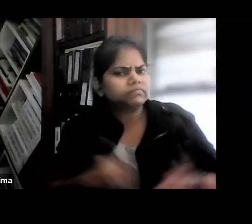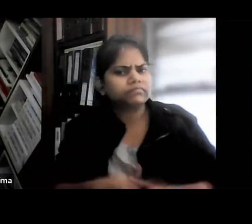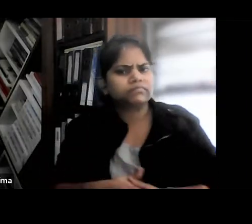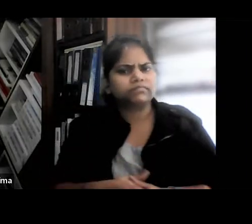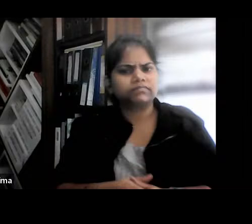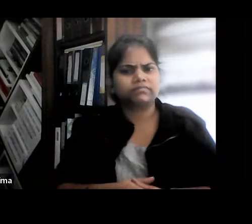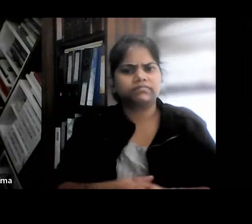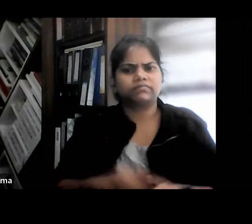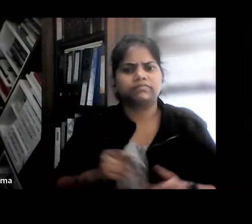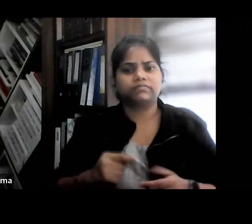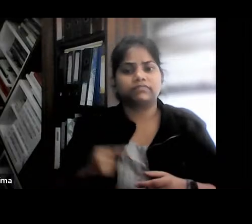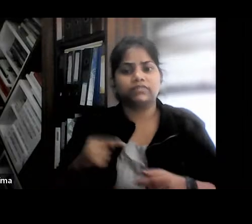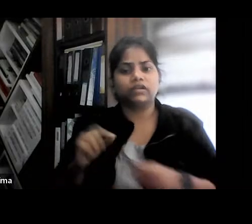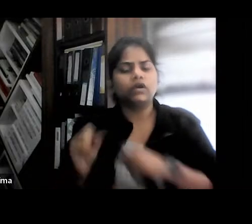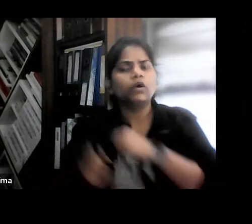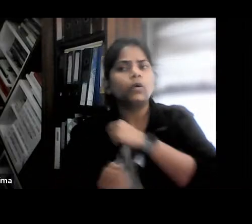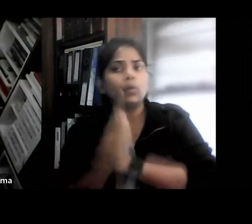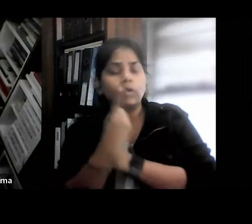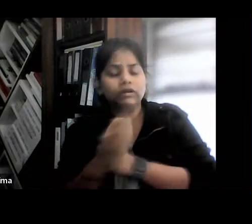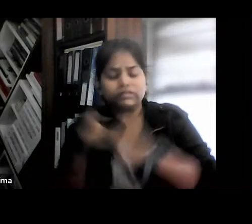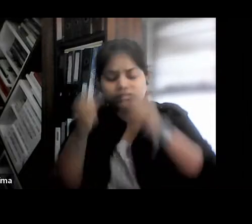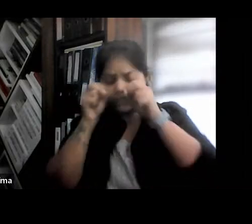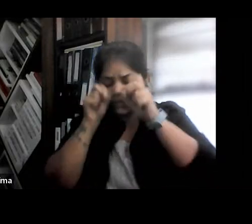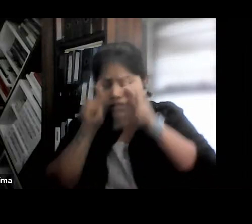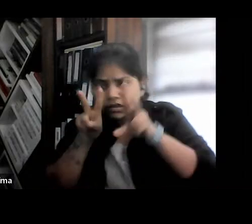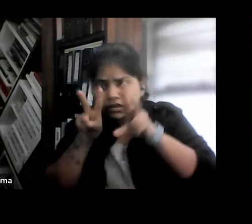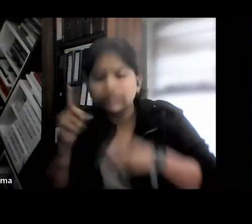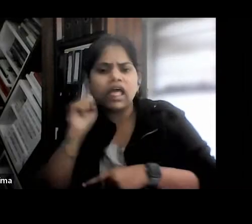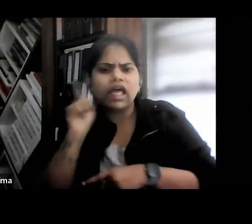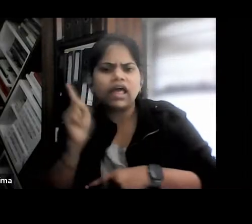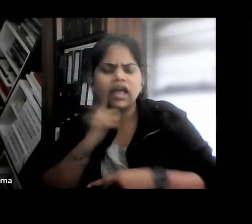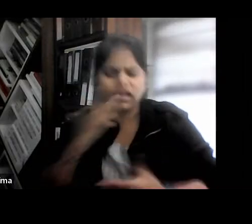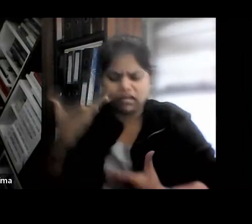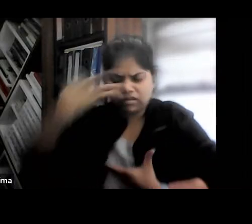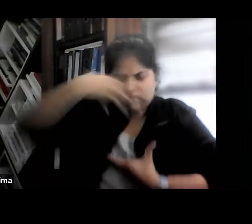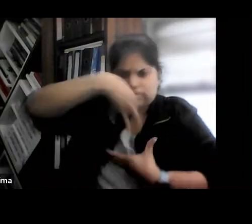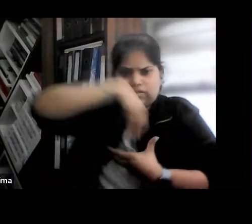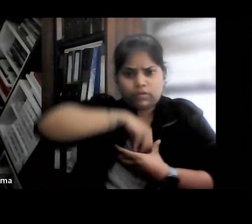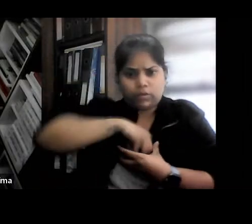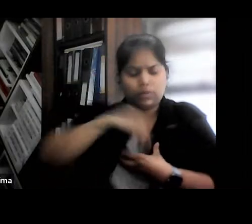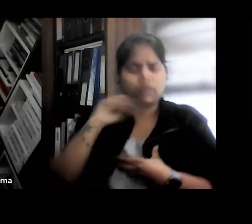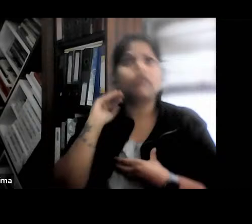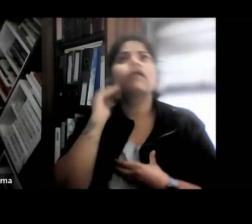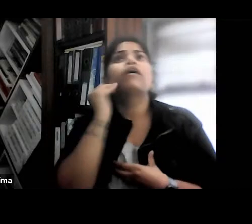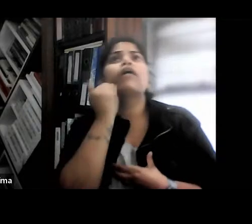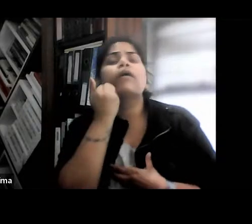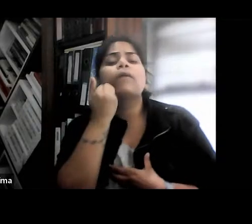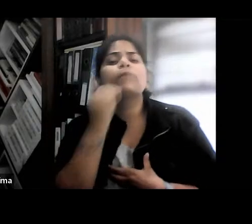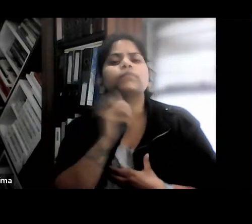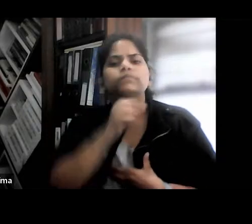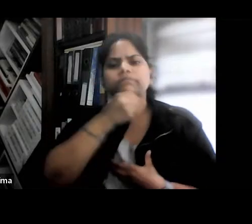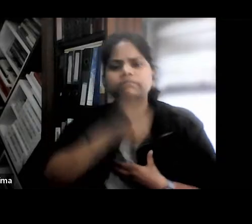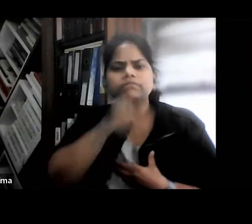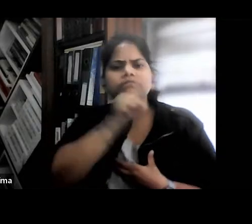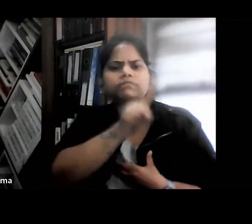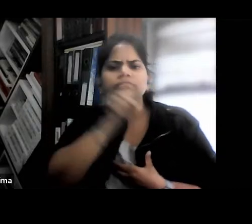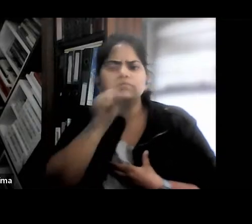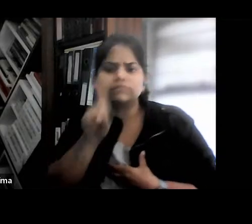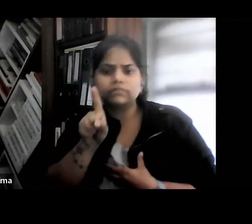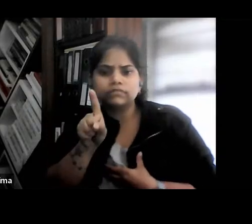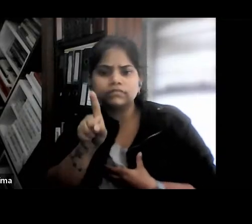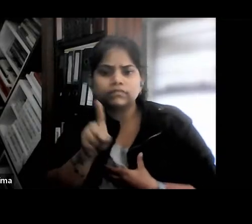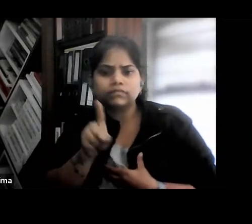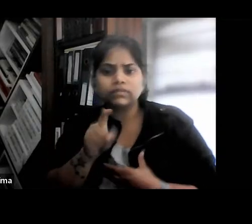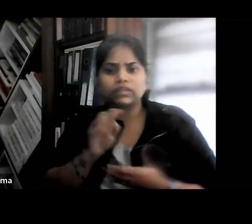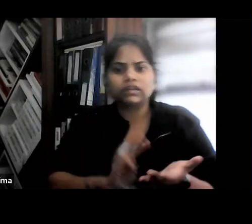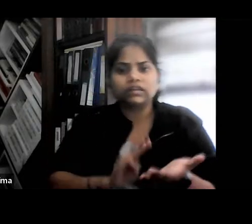initial reaction to the deafness he acquired when he was nearly 11 years in age, after having suffered from mumps and typhoid for